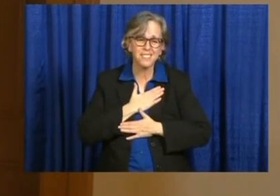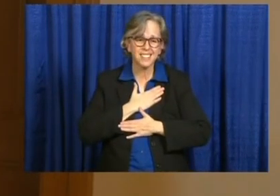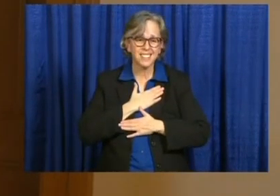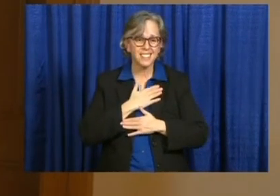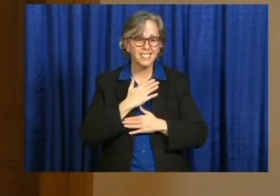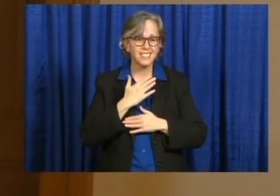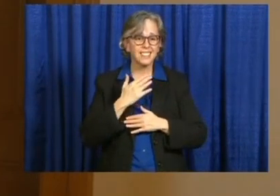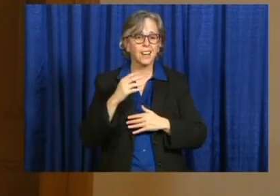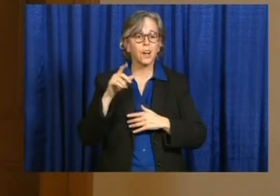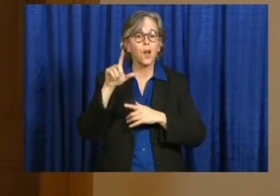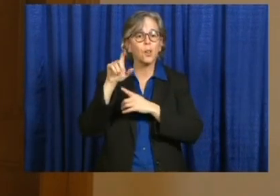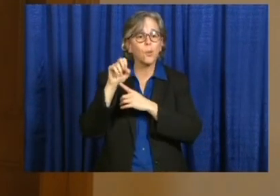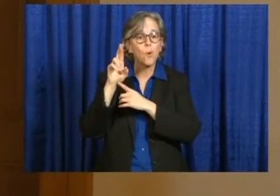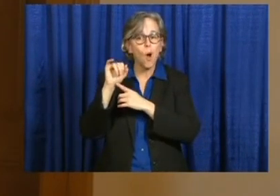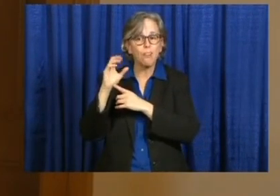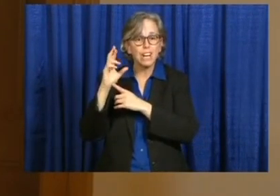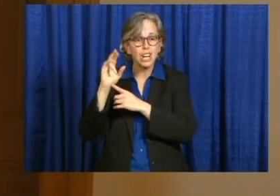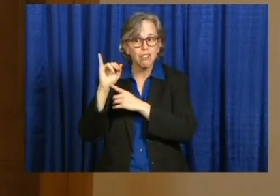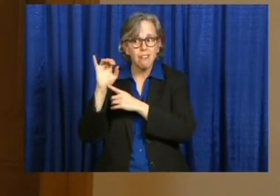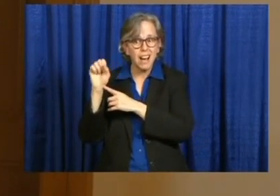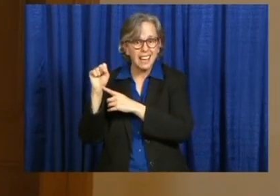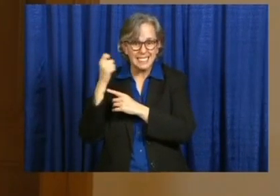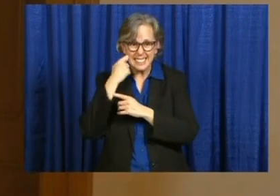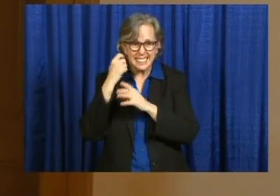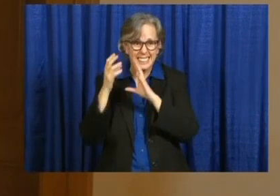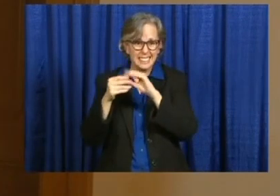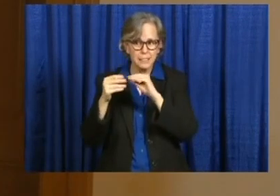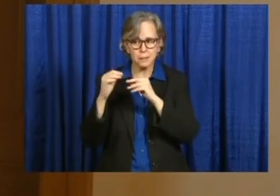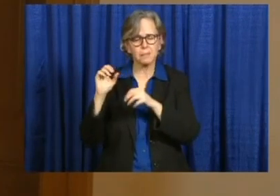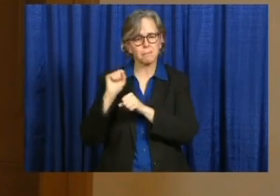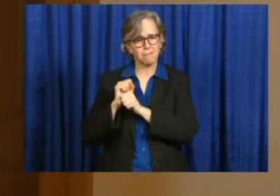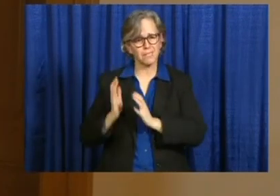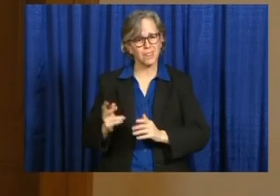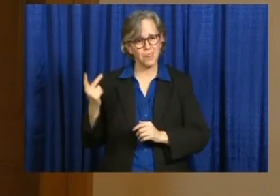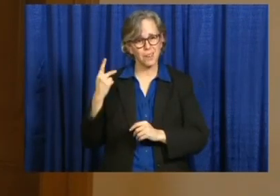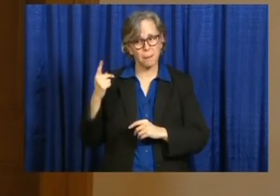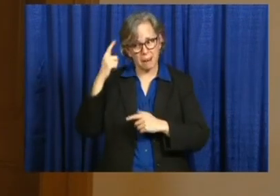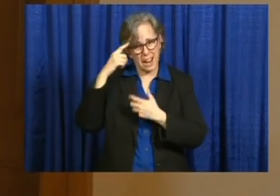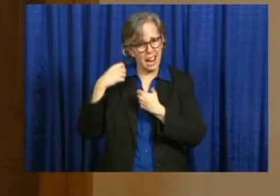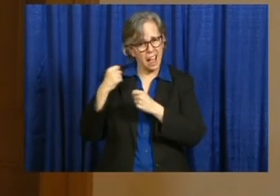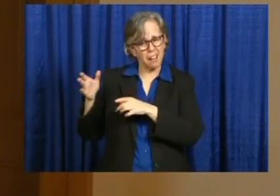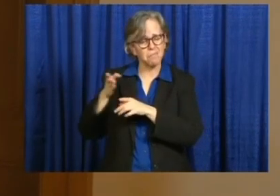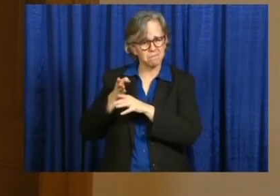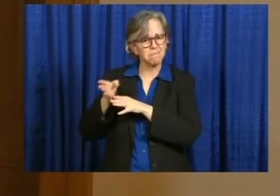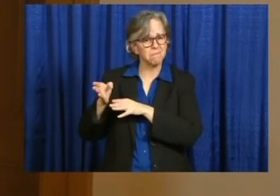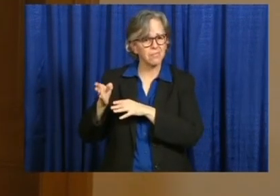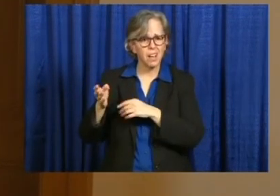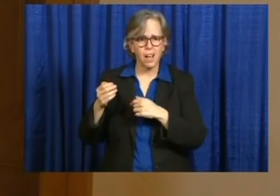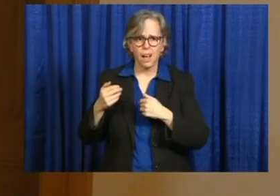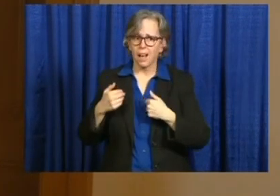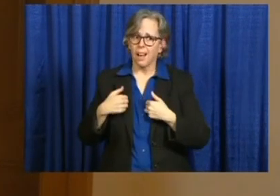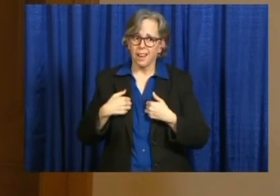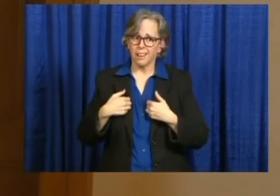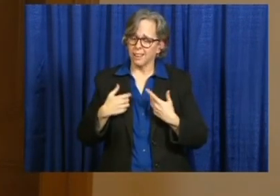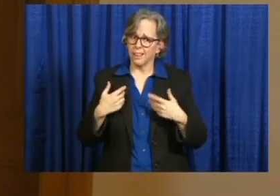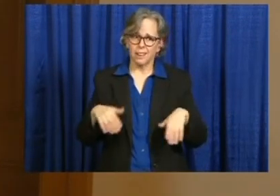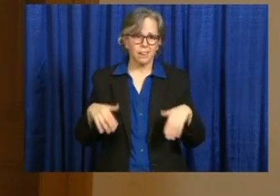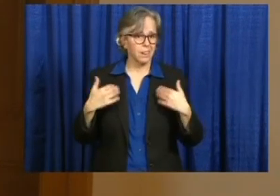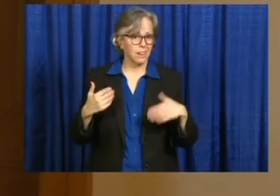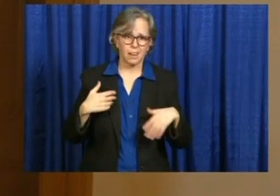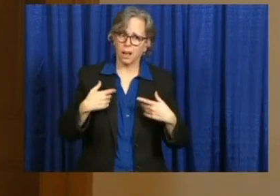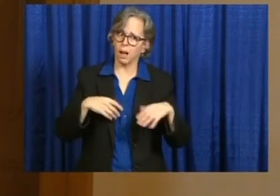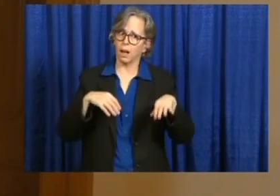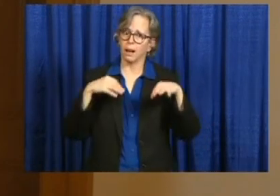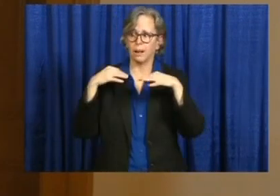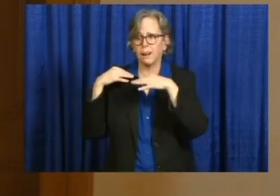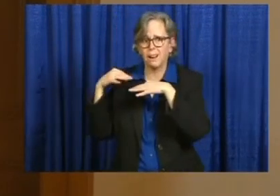my colleague in mental health. I think I'm spending a lot of time trying to explain a part of our public